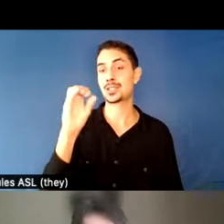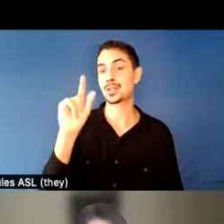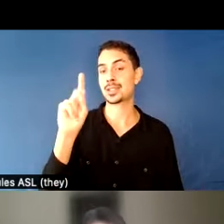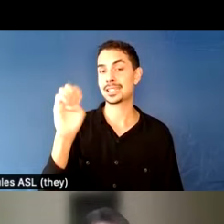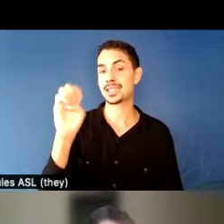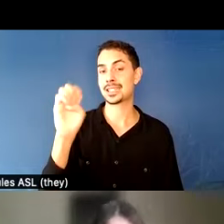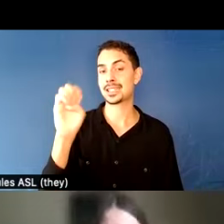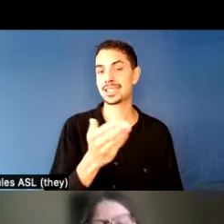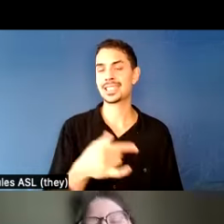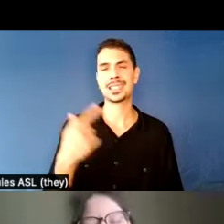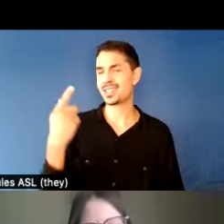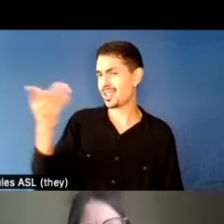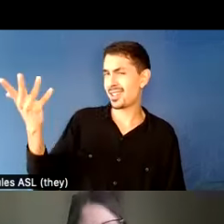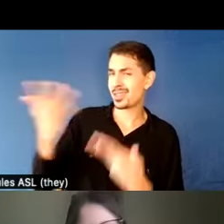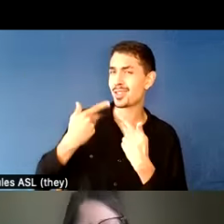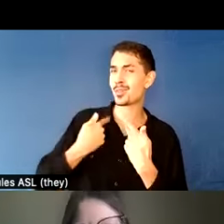Christine.